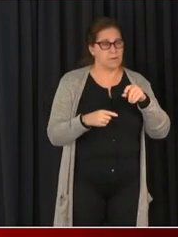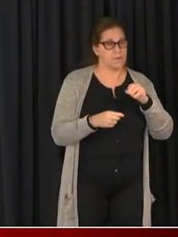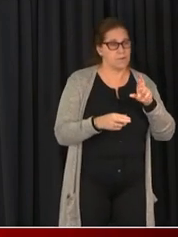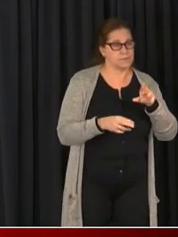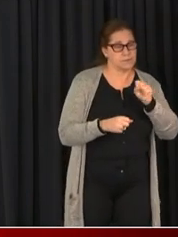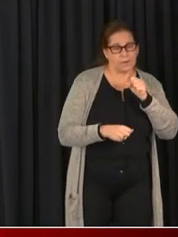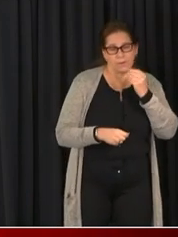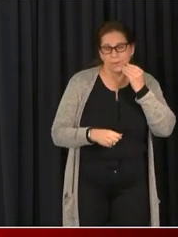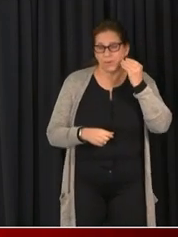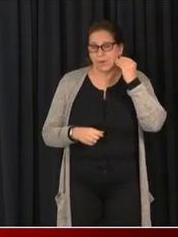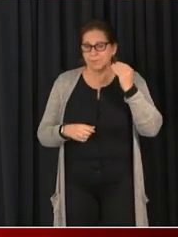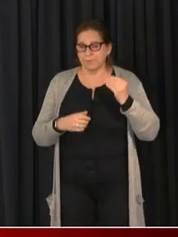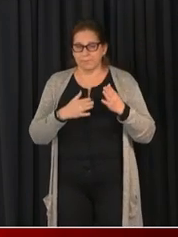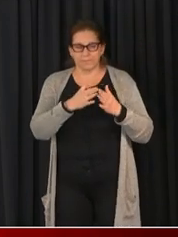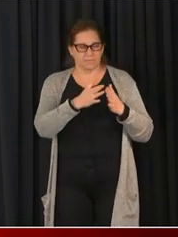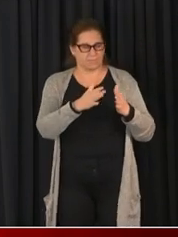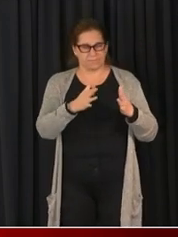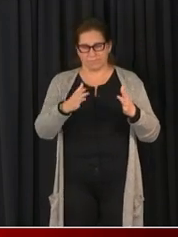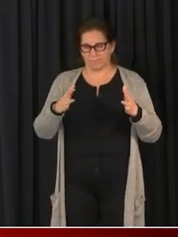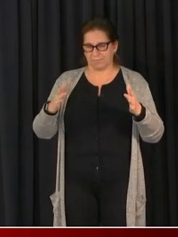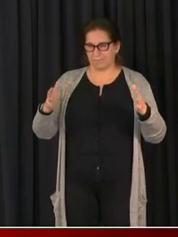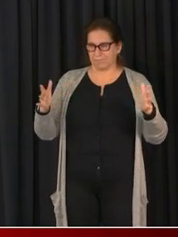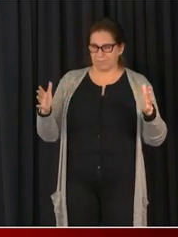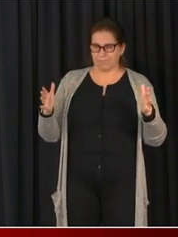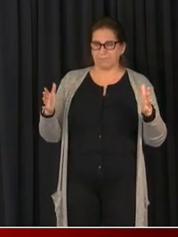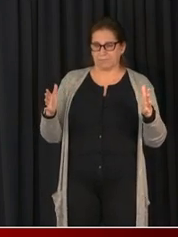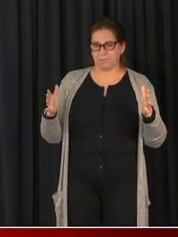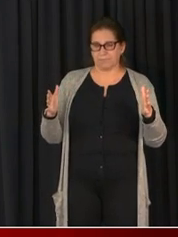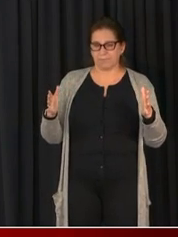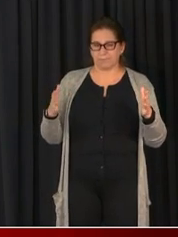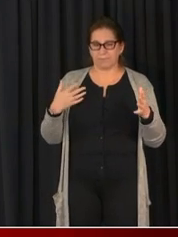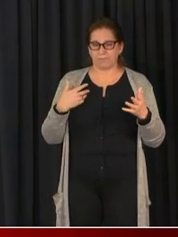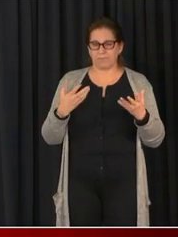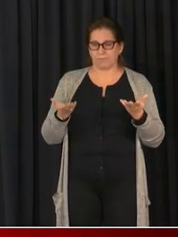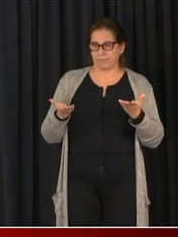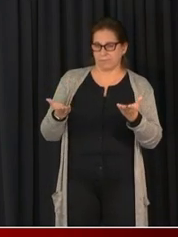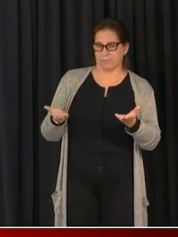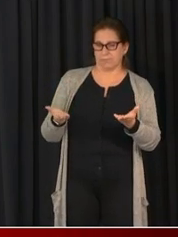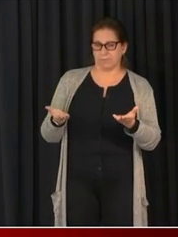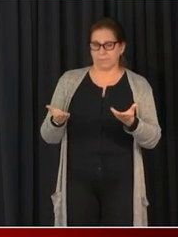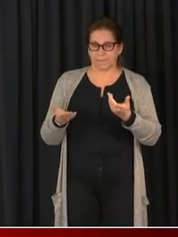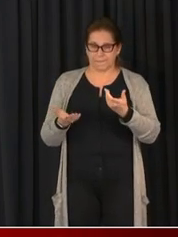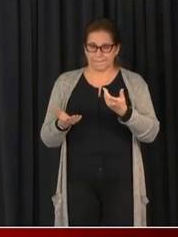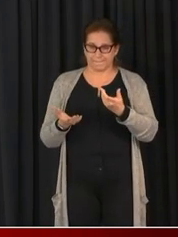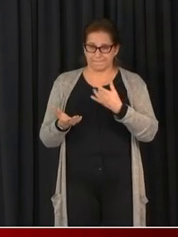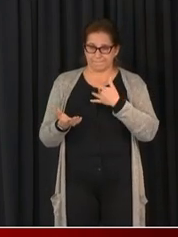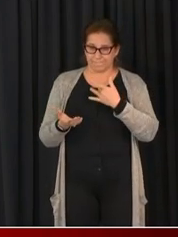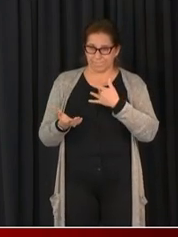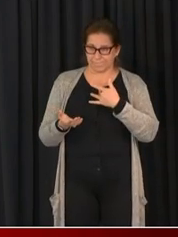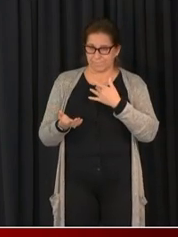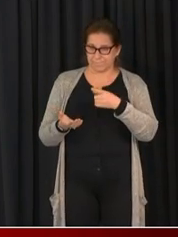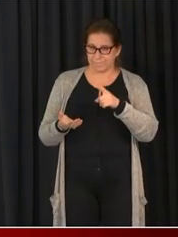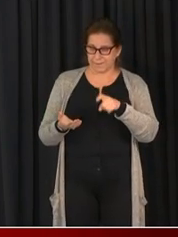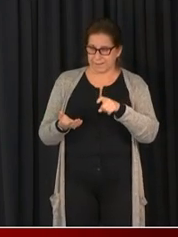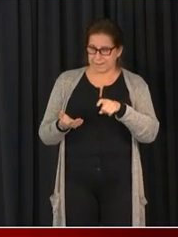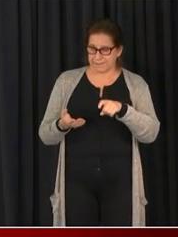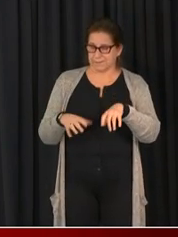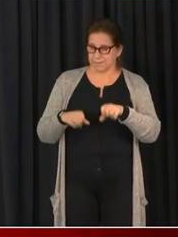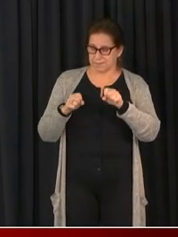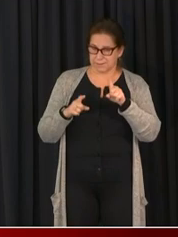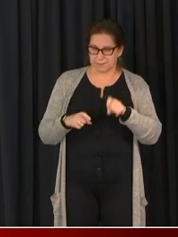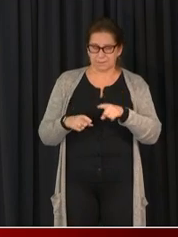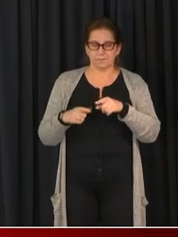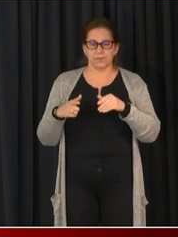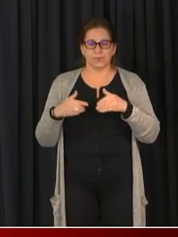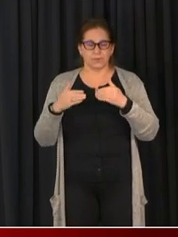know about all of their options for testing. The first thing that we want residents to do if they believe they need to be tested is to contact their healthcare